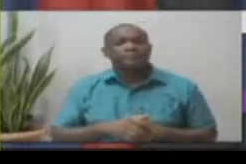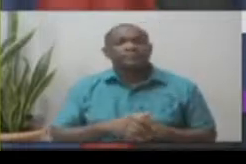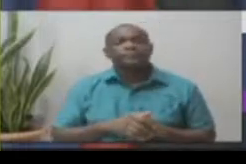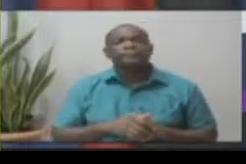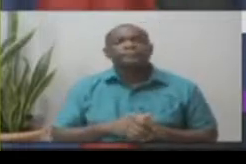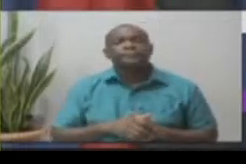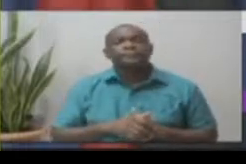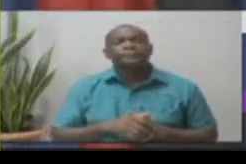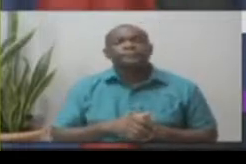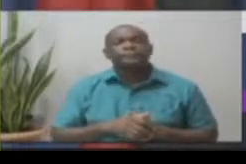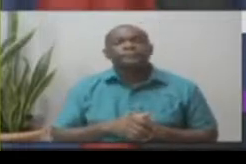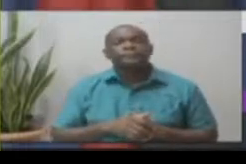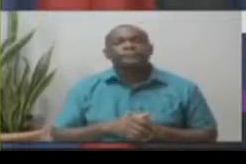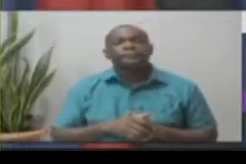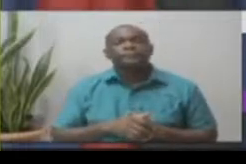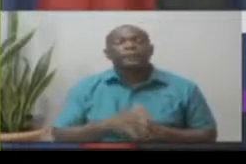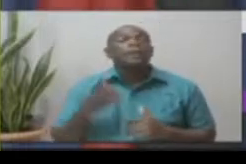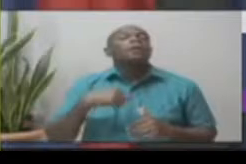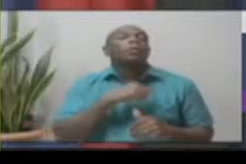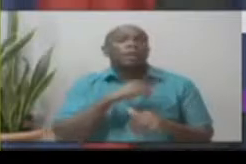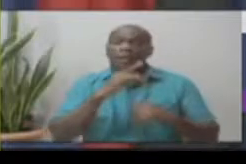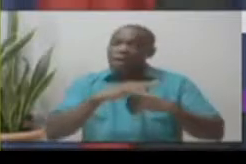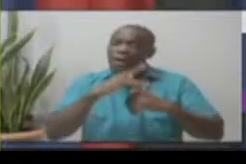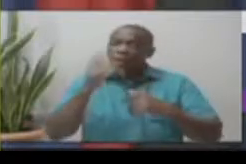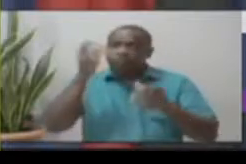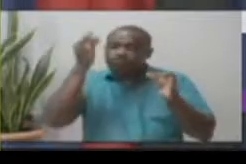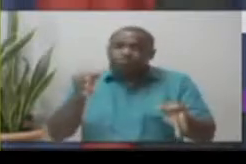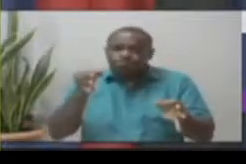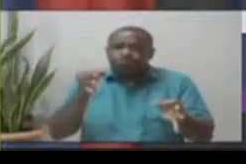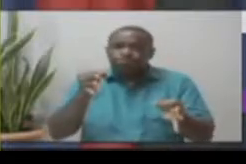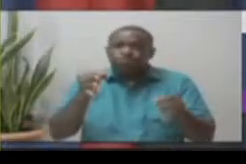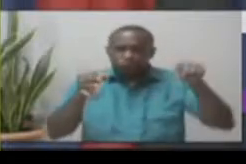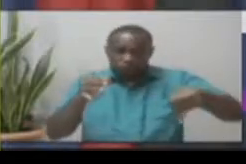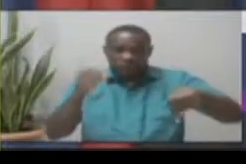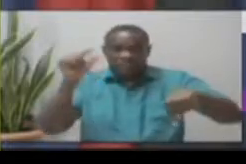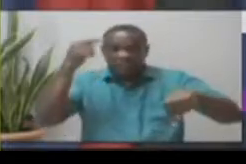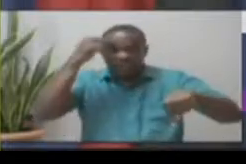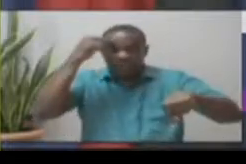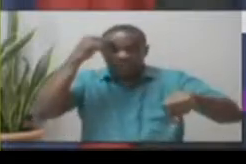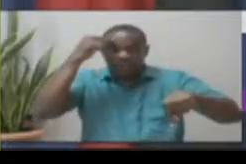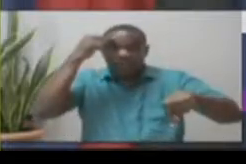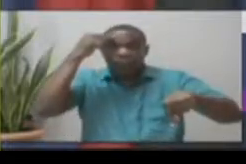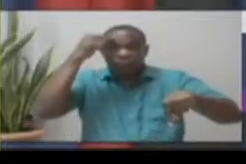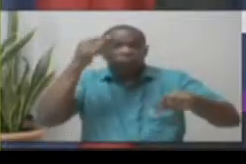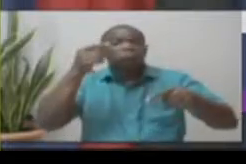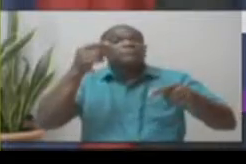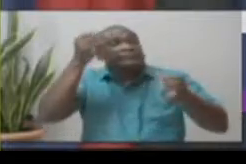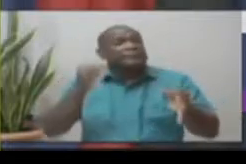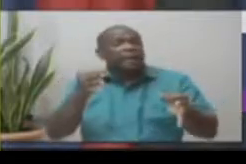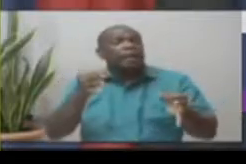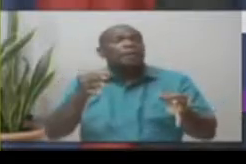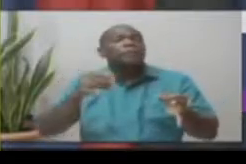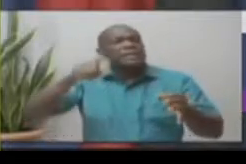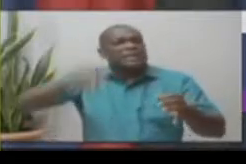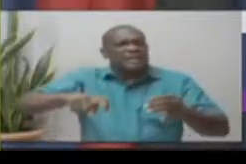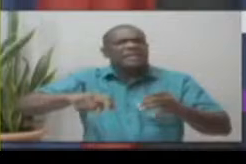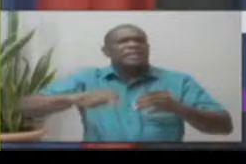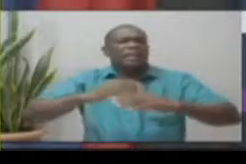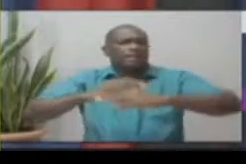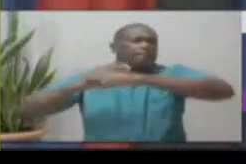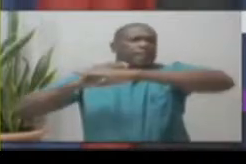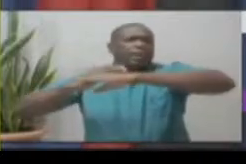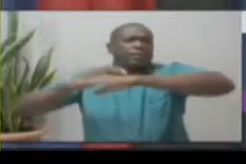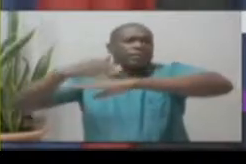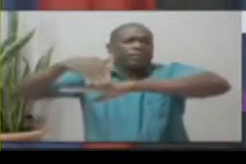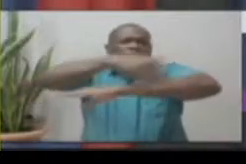initially took the position as a government to try to put a barrier between our population and